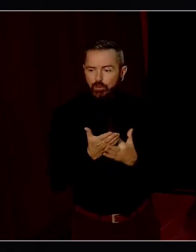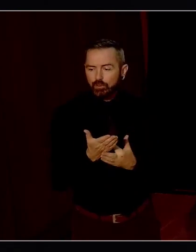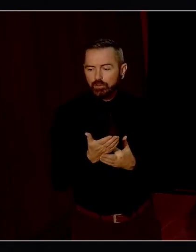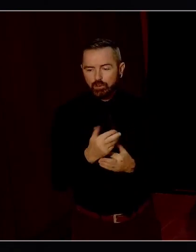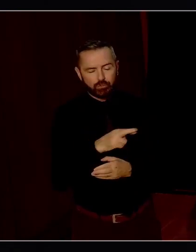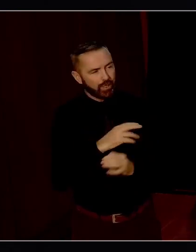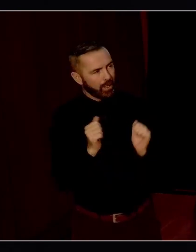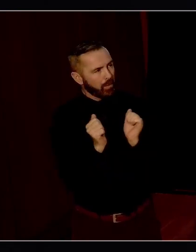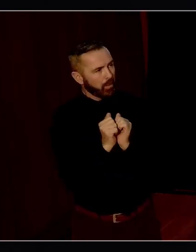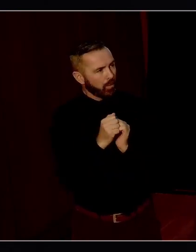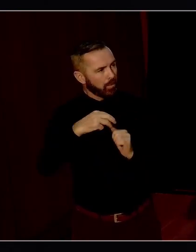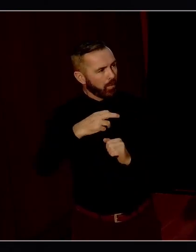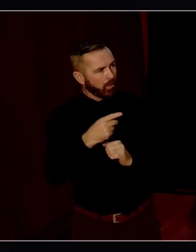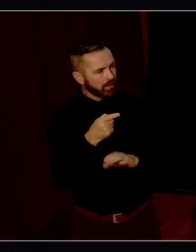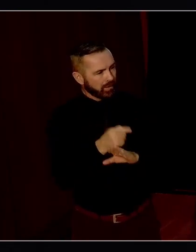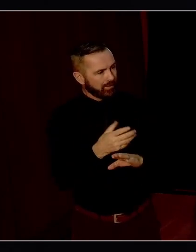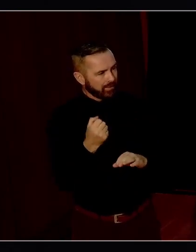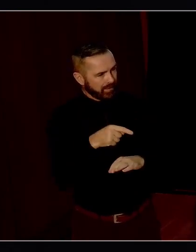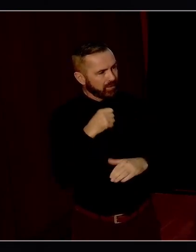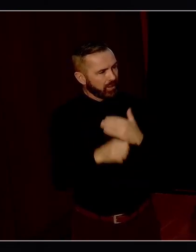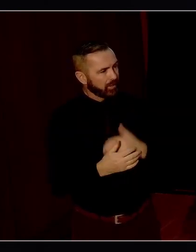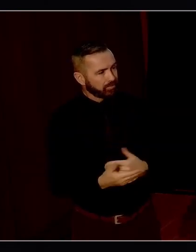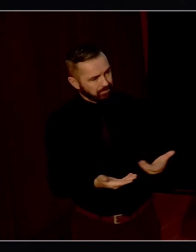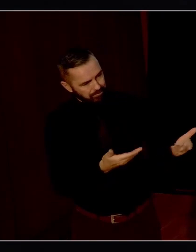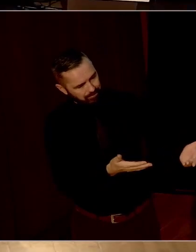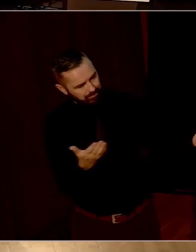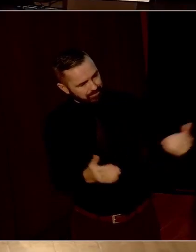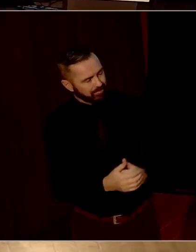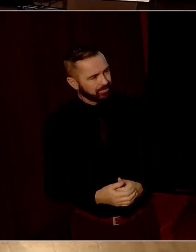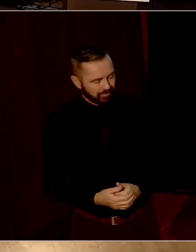So it's very appropriate that Maurice is addressed today. And I'll hand over to Maurice now. Thank you.